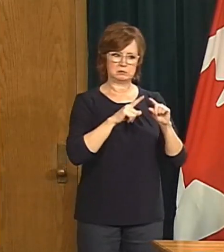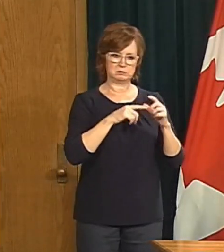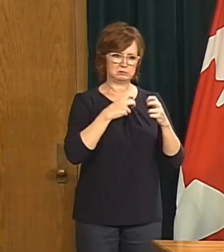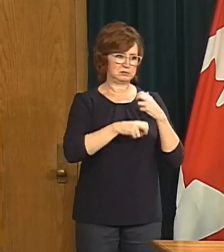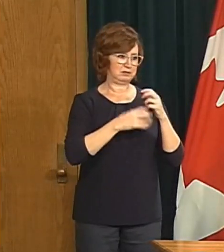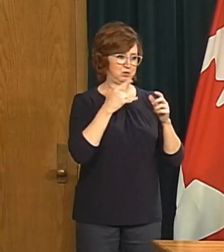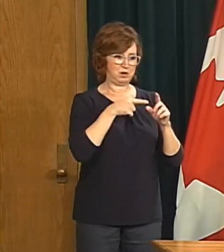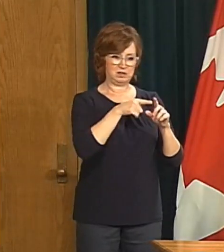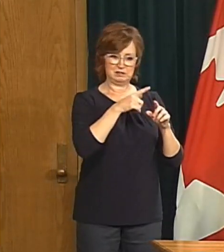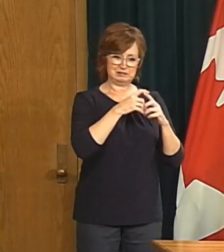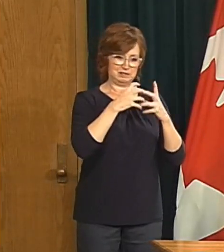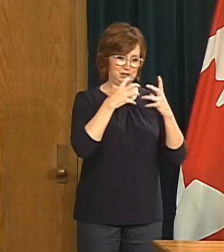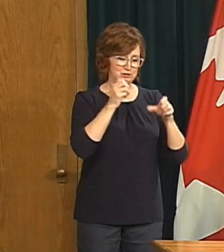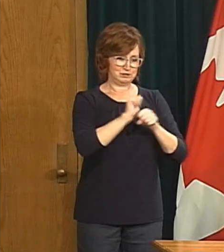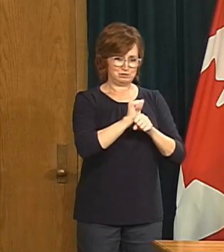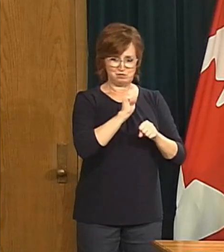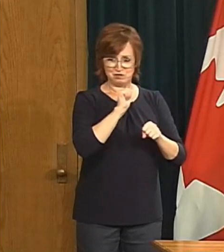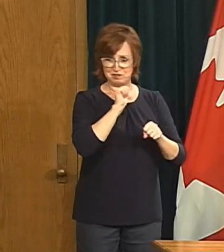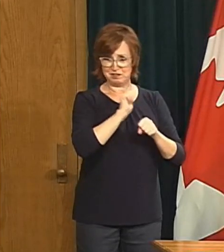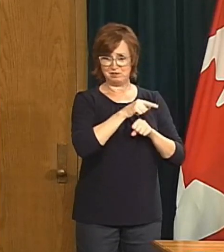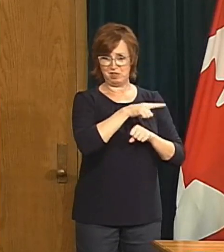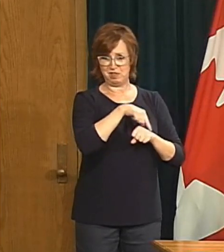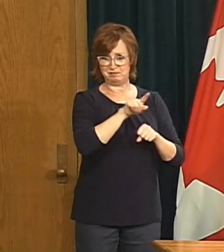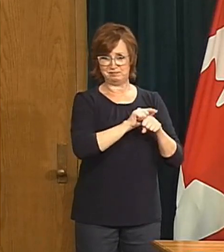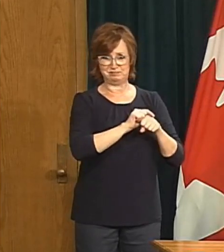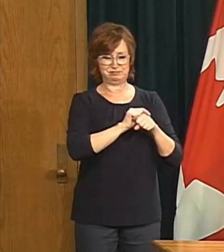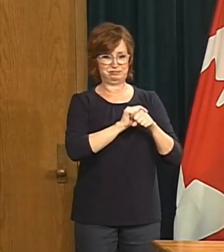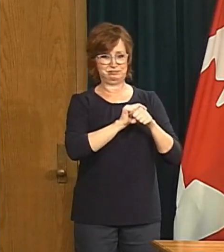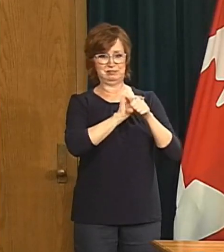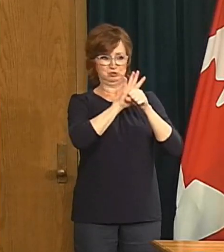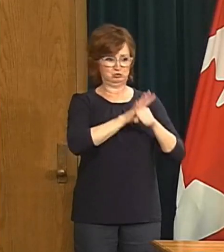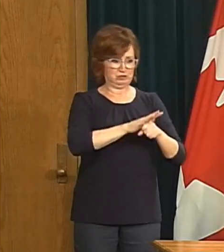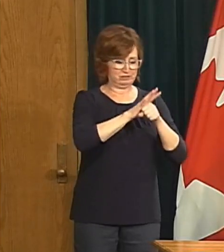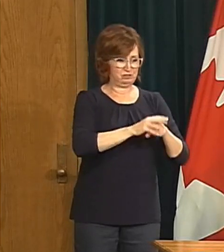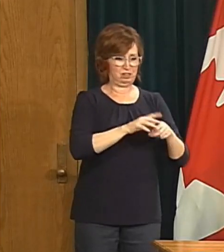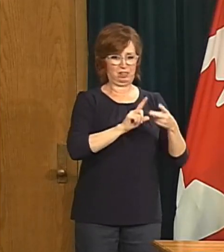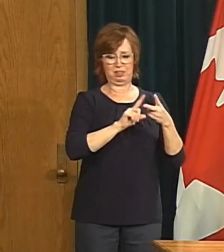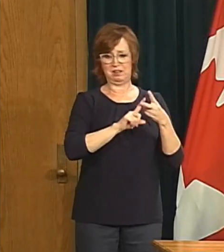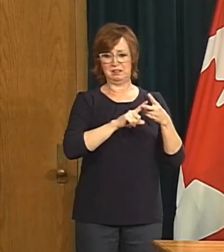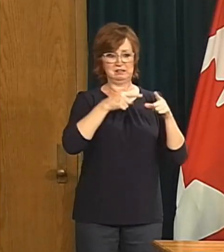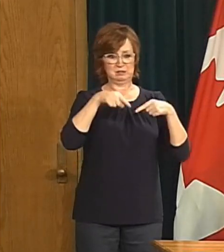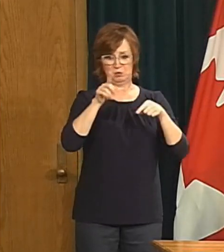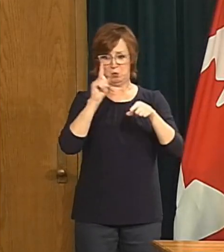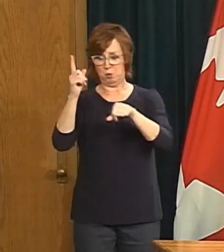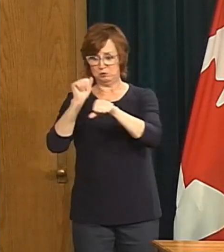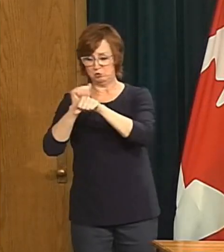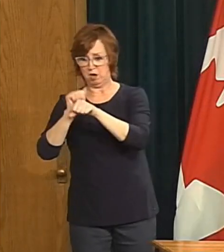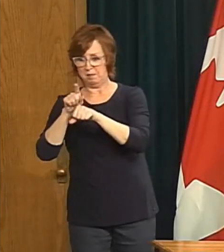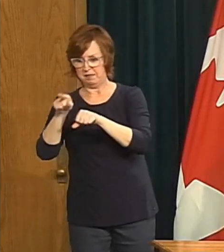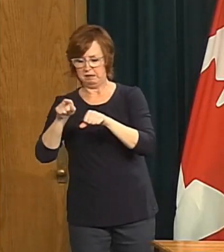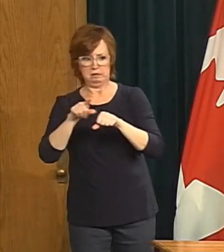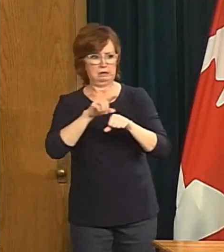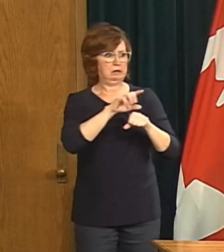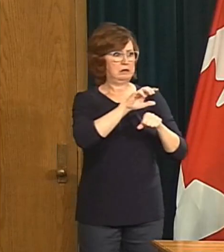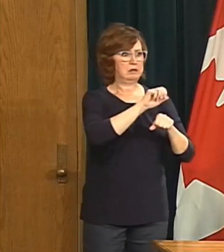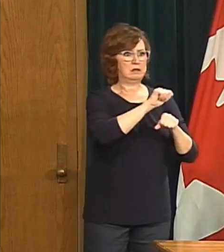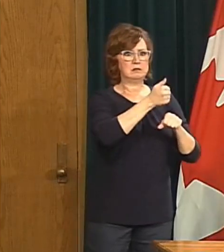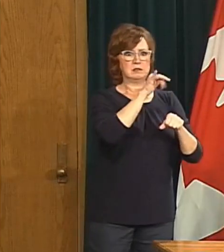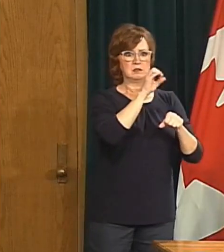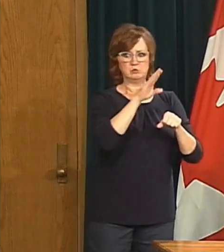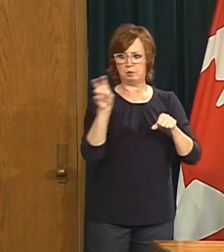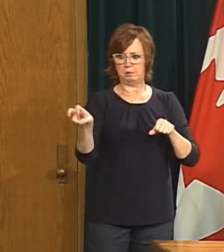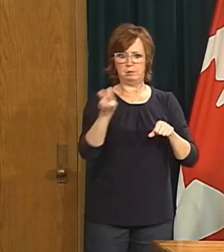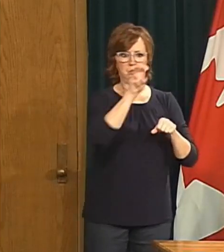environment for them in terms of risk at work, going back to the families, and the SHA already has taken significant steps